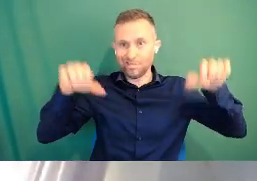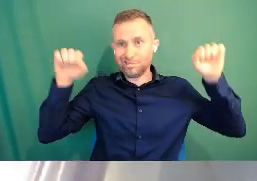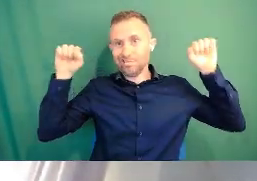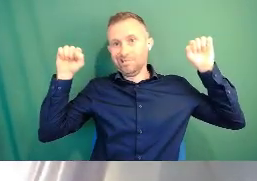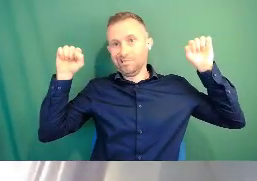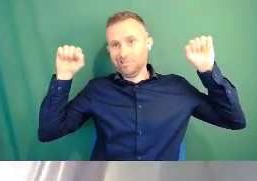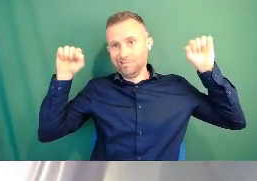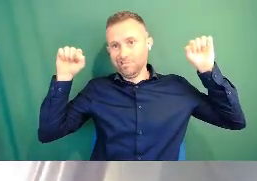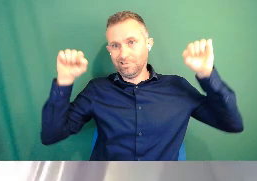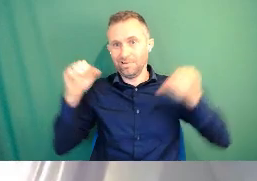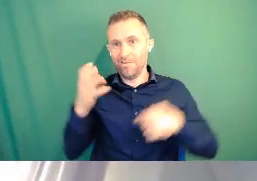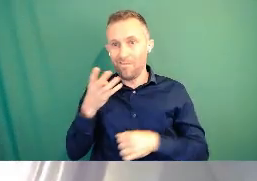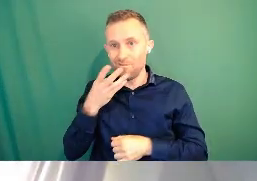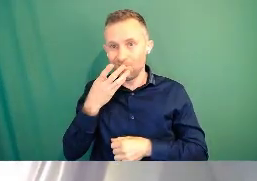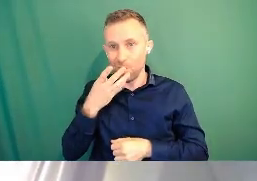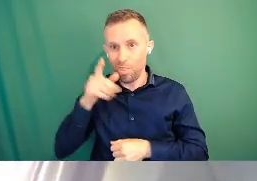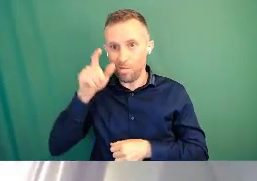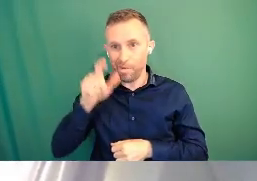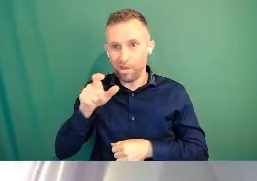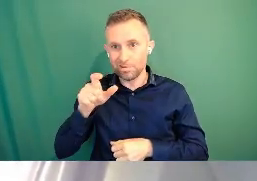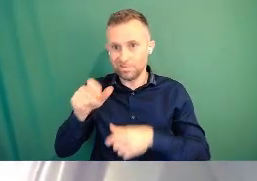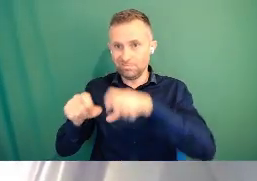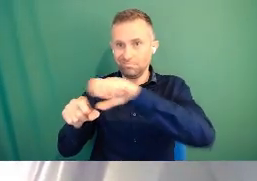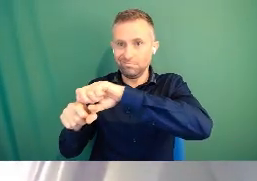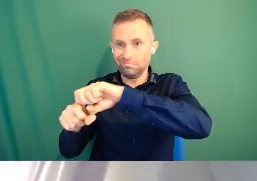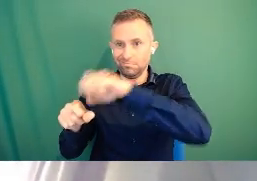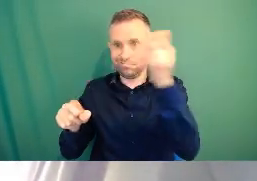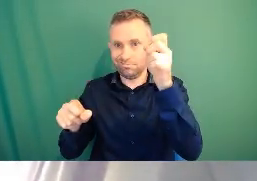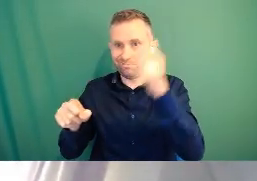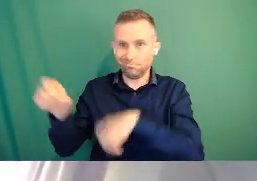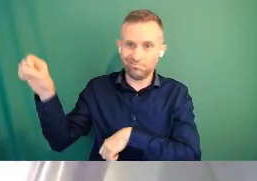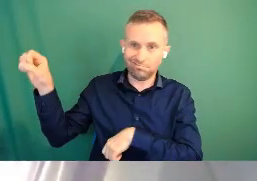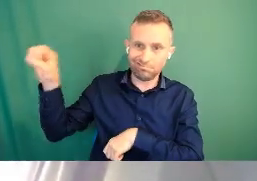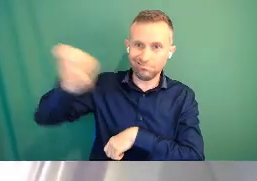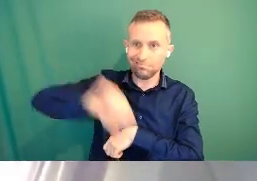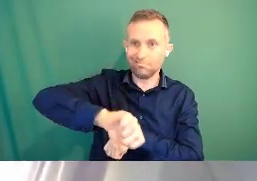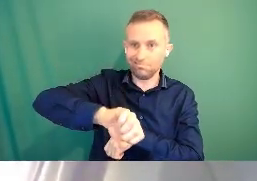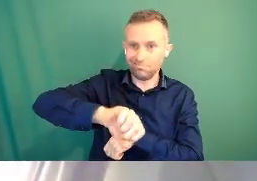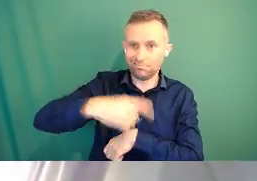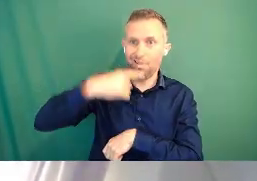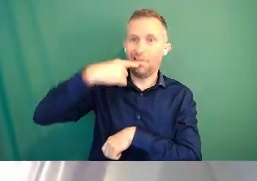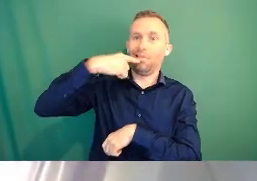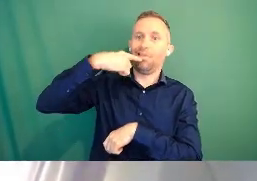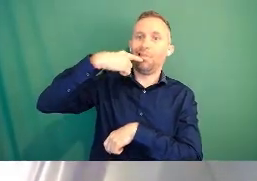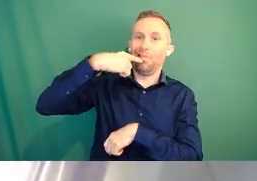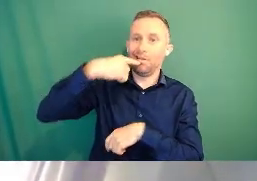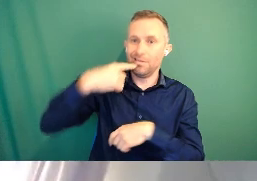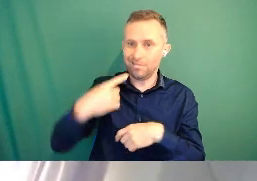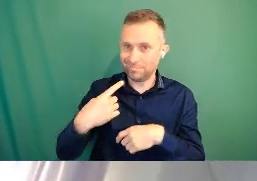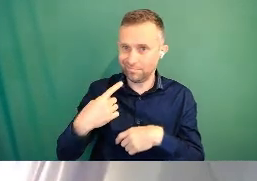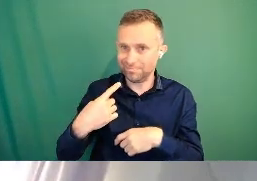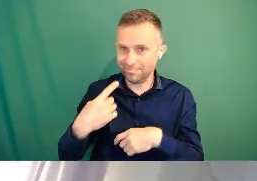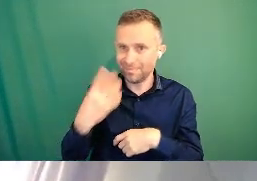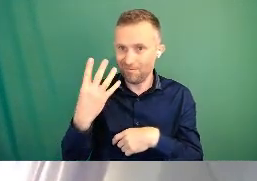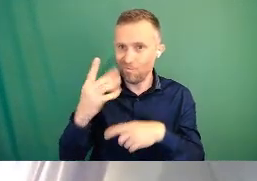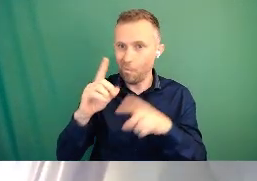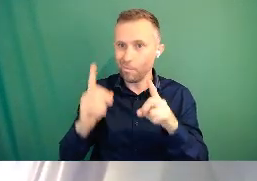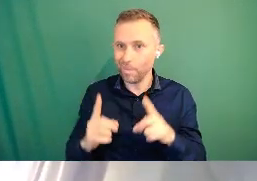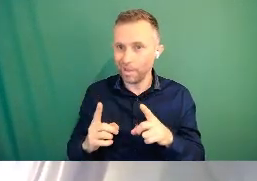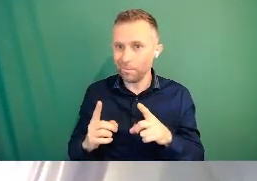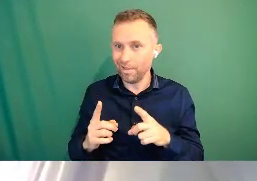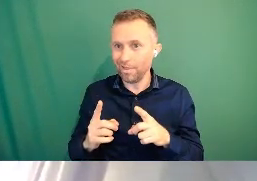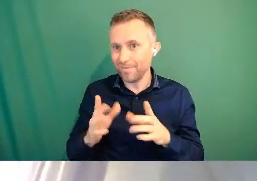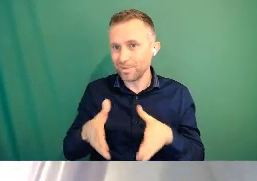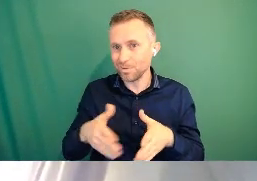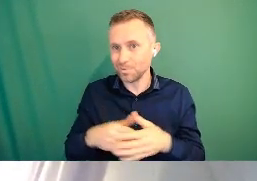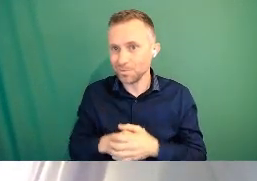French wine. Eventually, this wine production stopped at the start of the First World War because of understandable